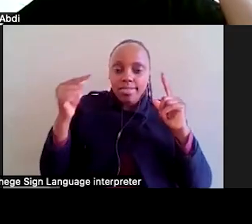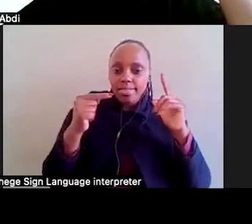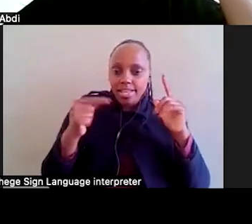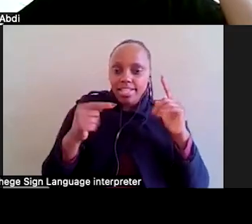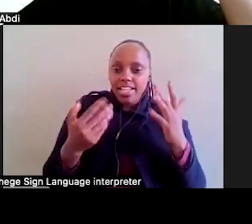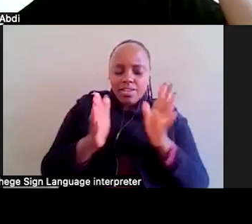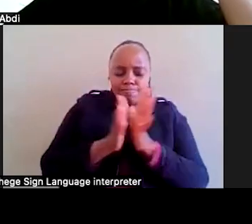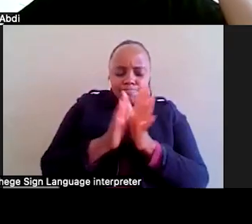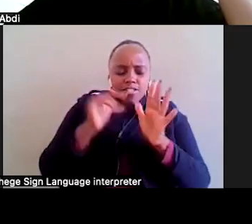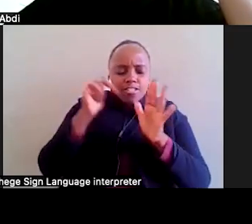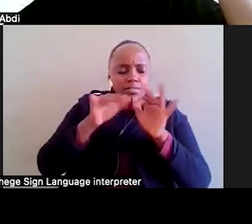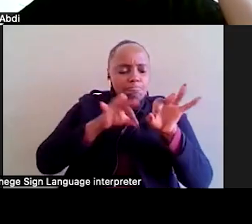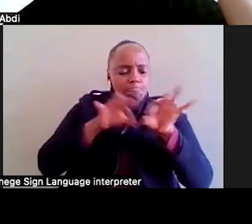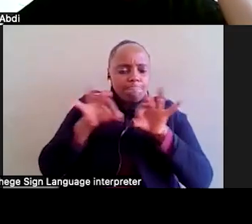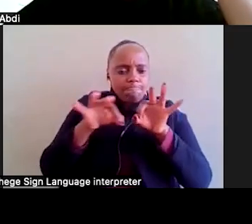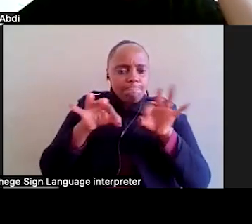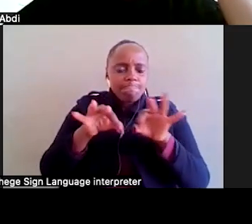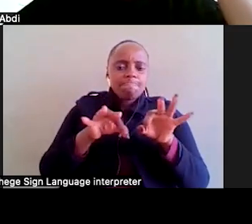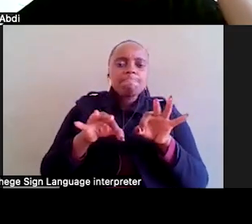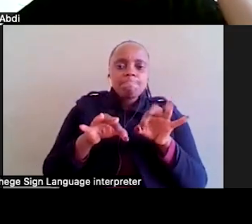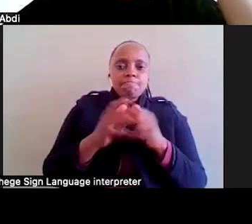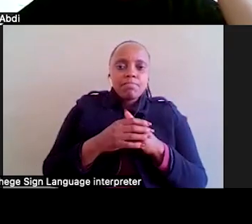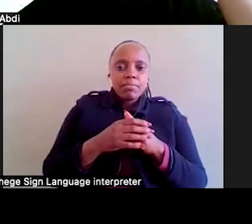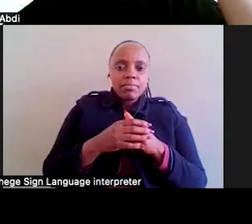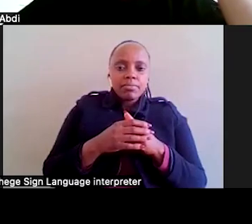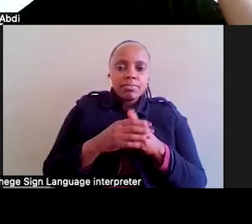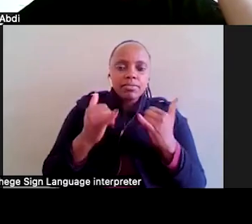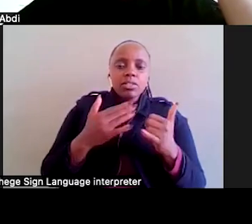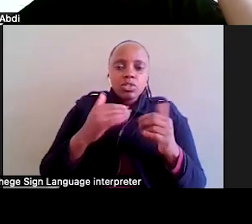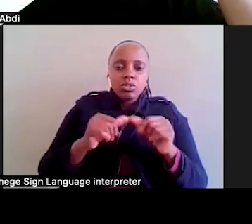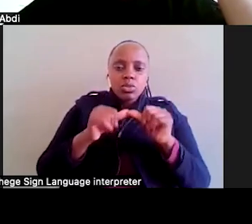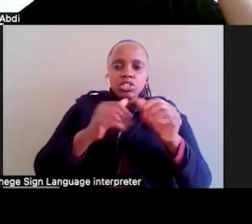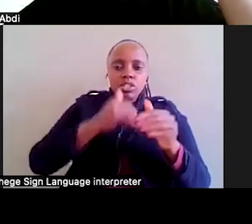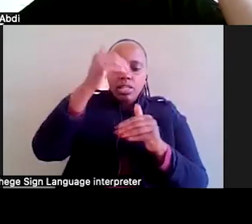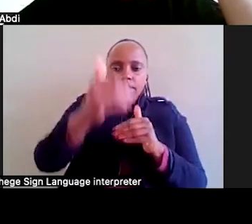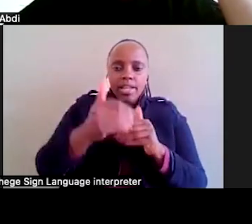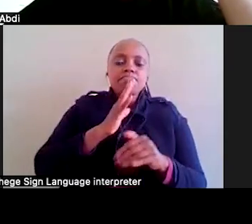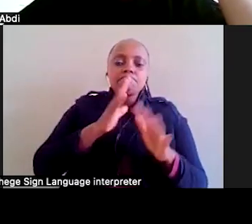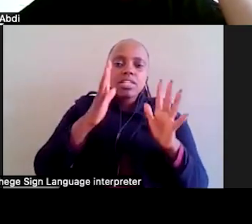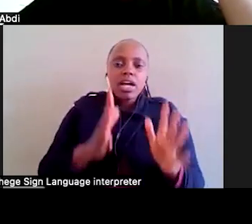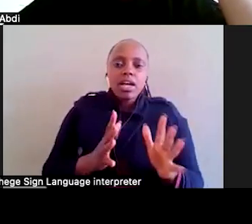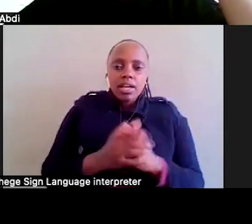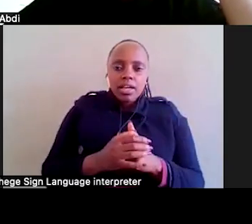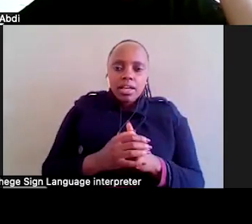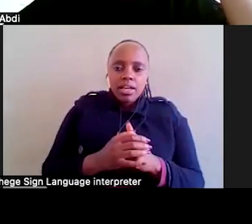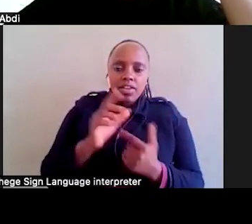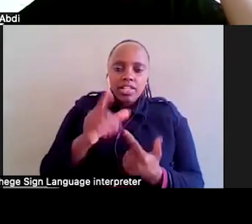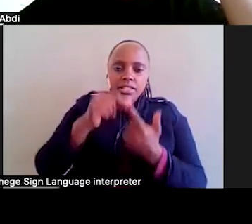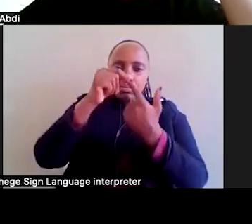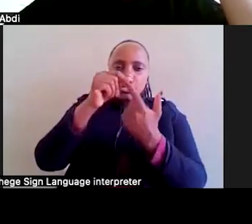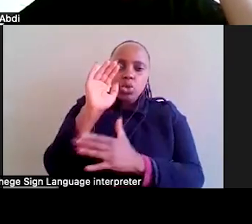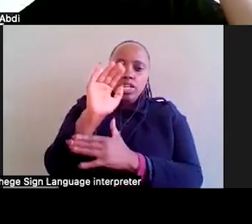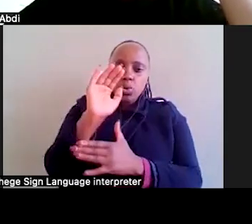broad, deep overview. And I'd like us to proceed on to the next speaker. A special request